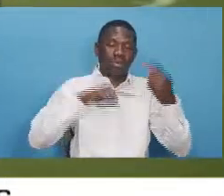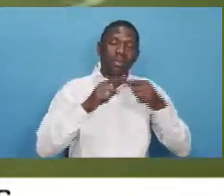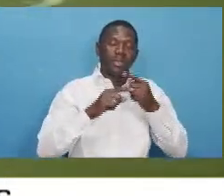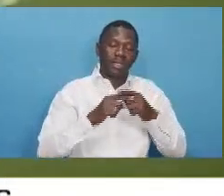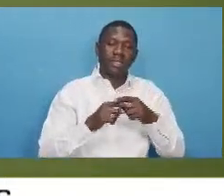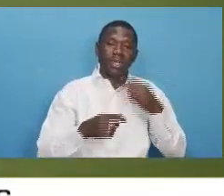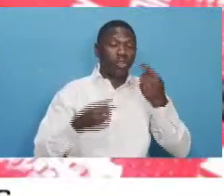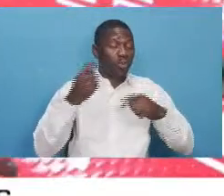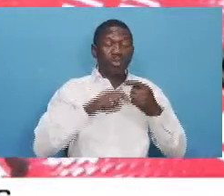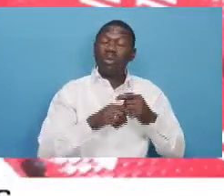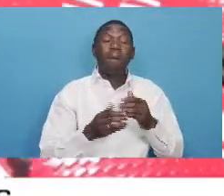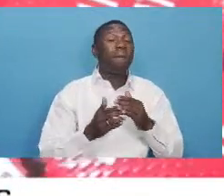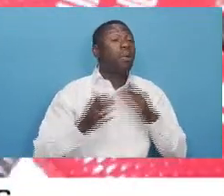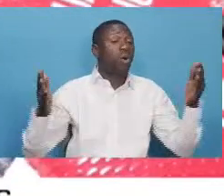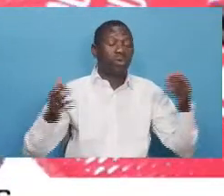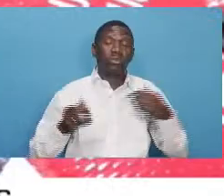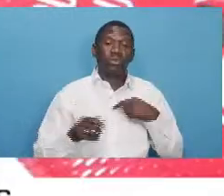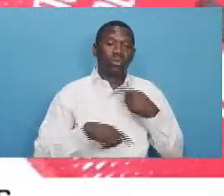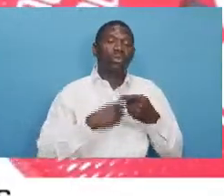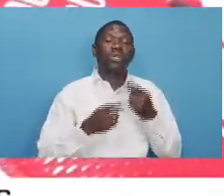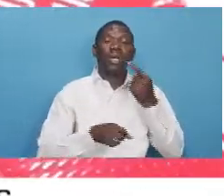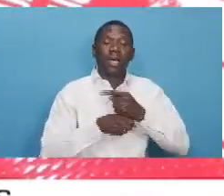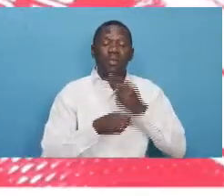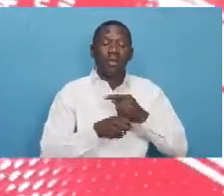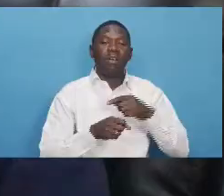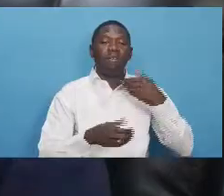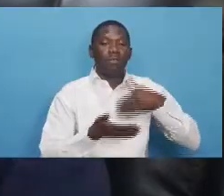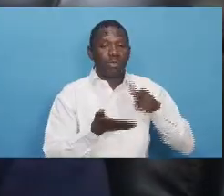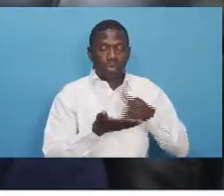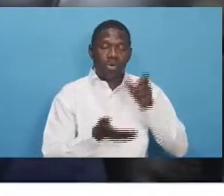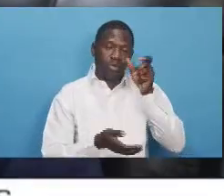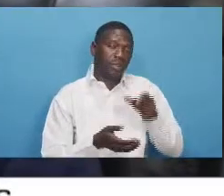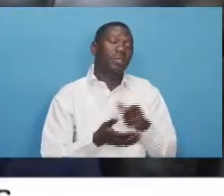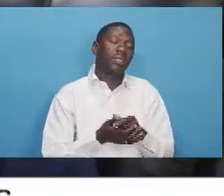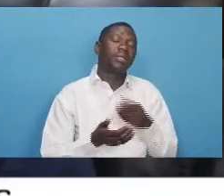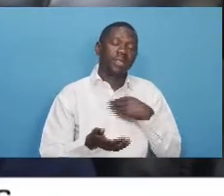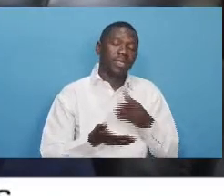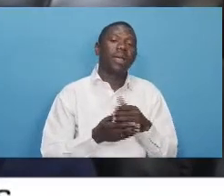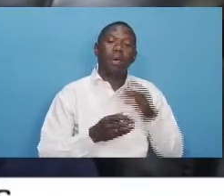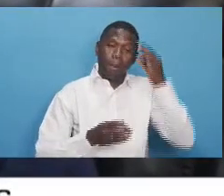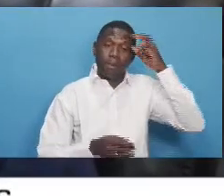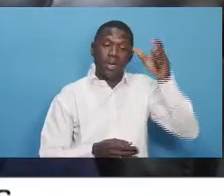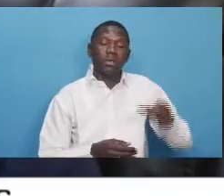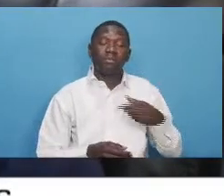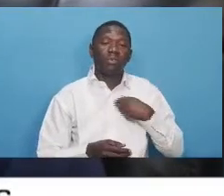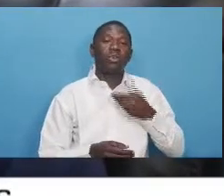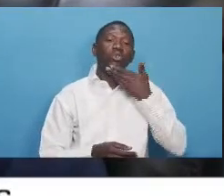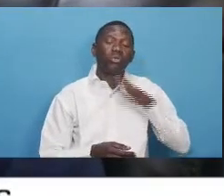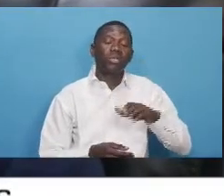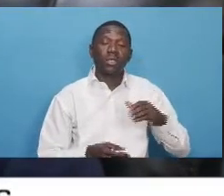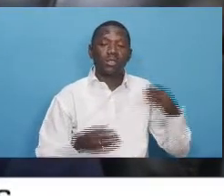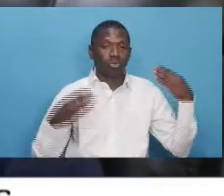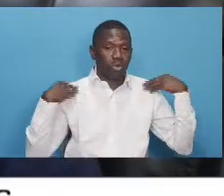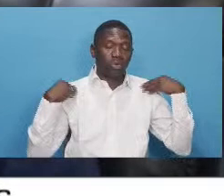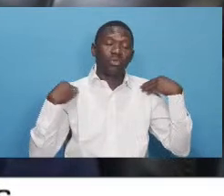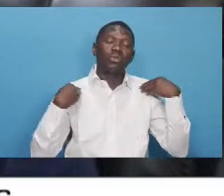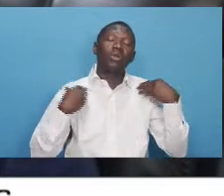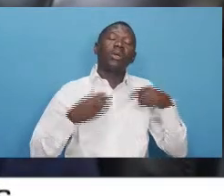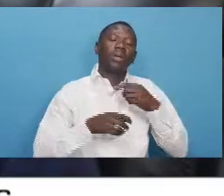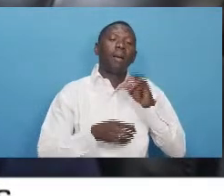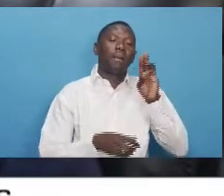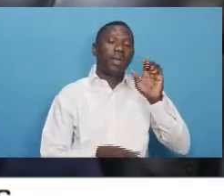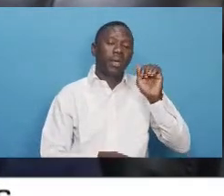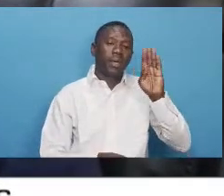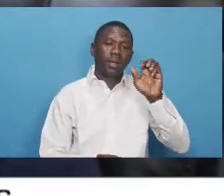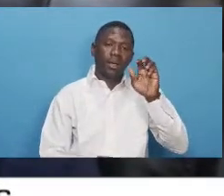Gambian football. Endorsing and pledging the ministry's full support, the Minister for Youth and Sports, Bakari Baji, implores partners to help